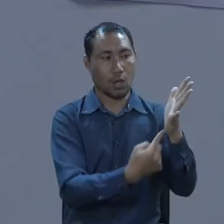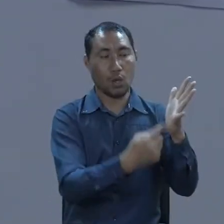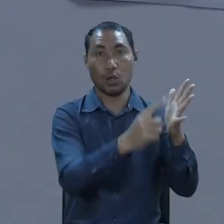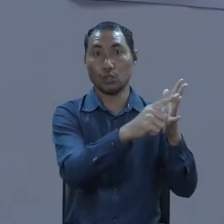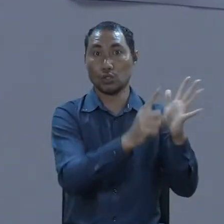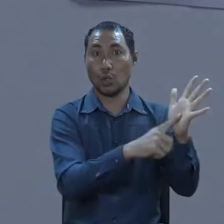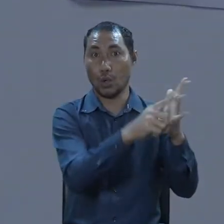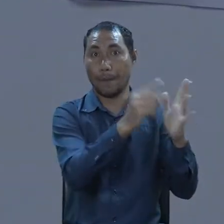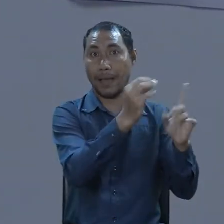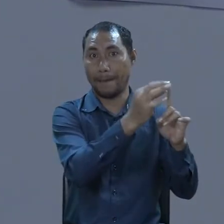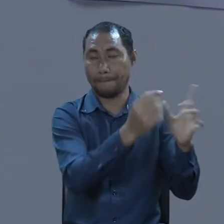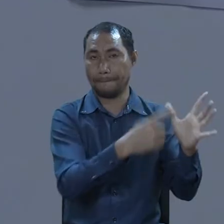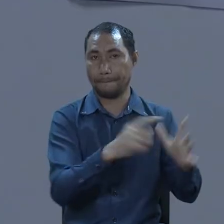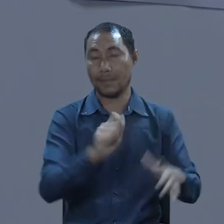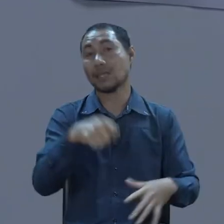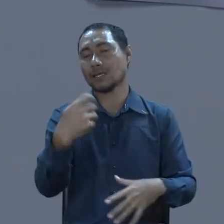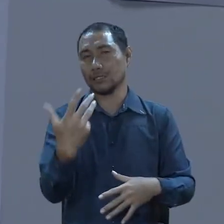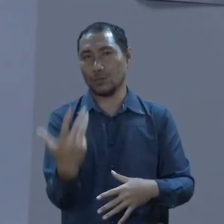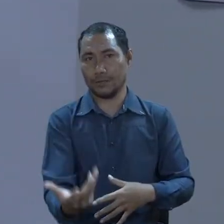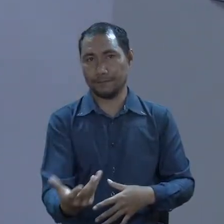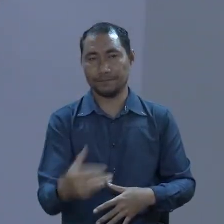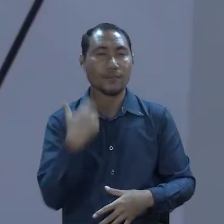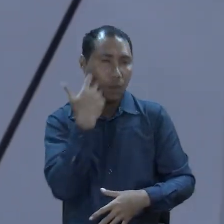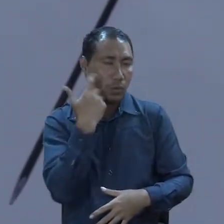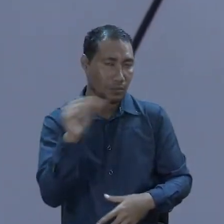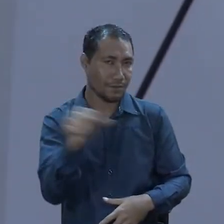Fasamoina ole kolopa.